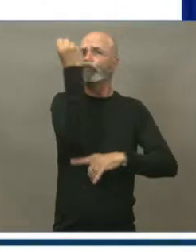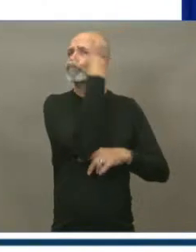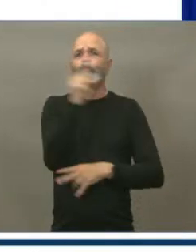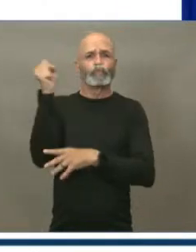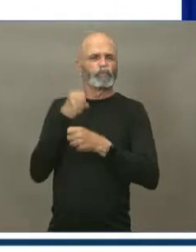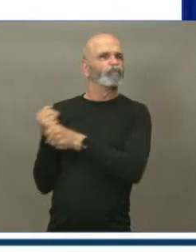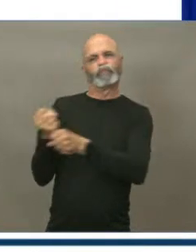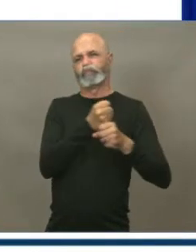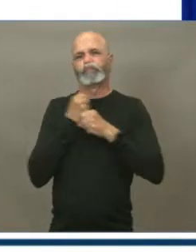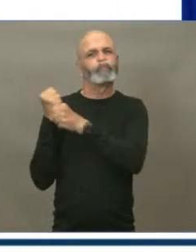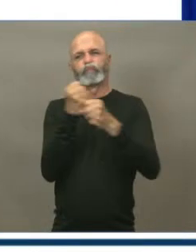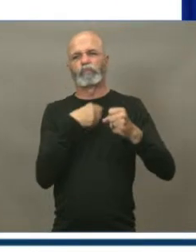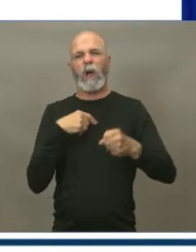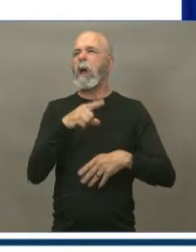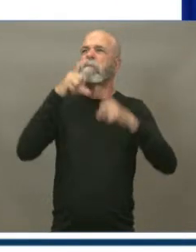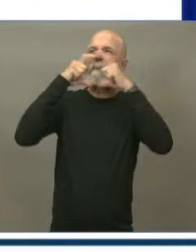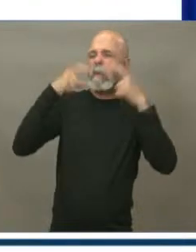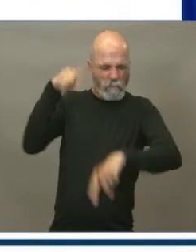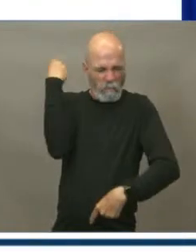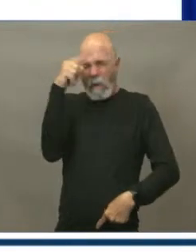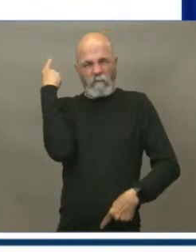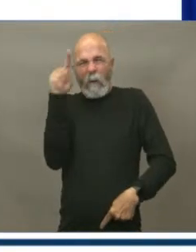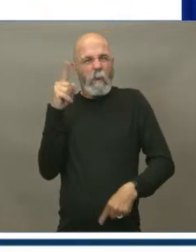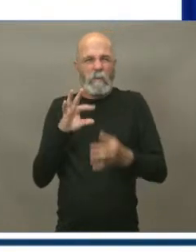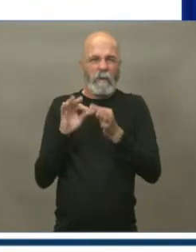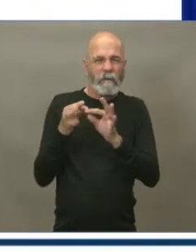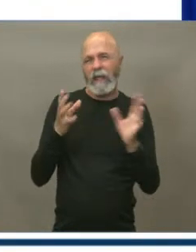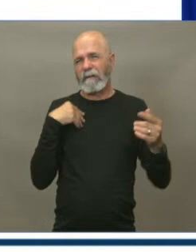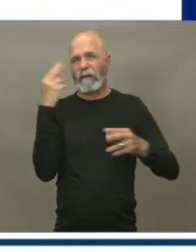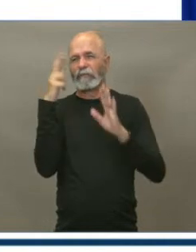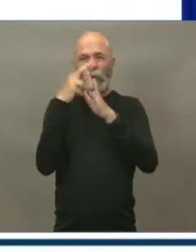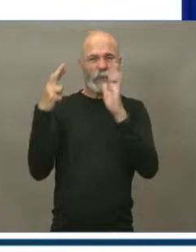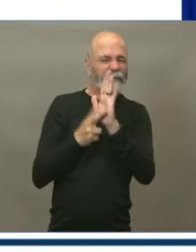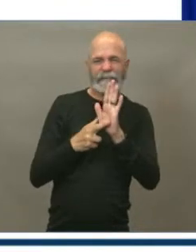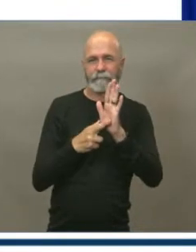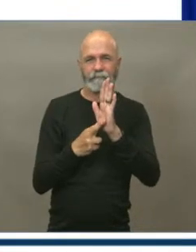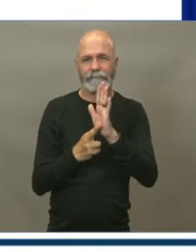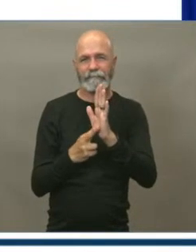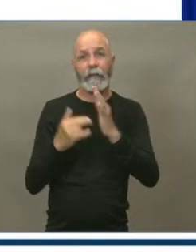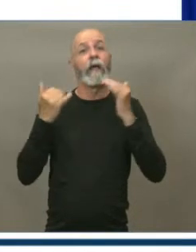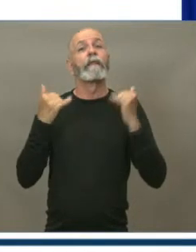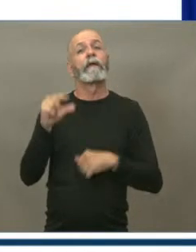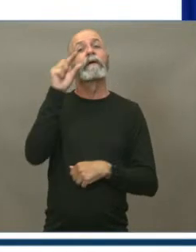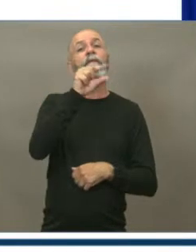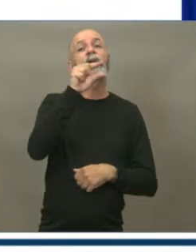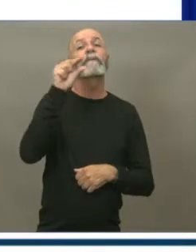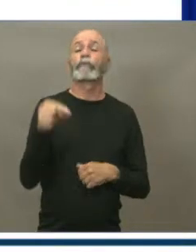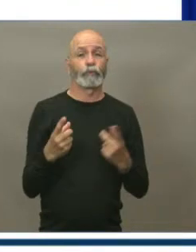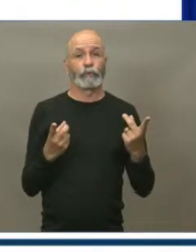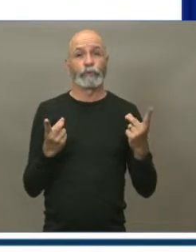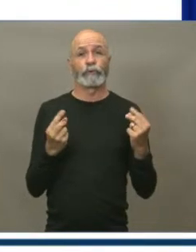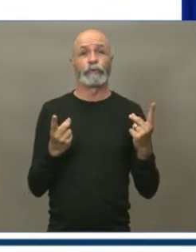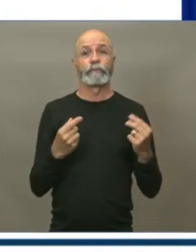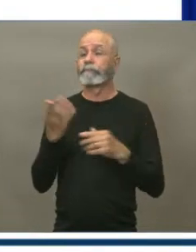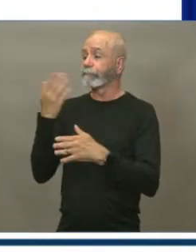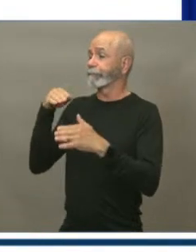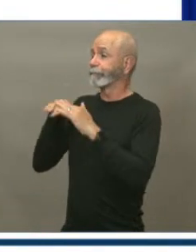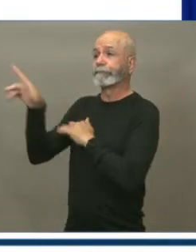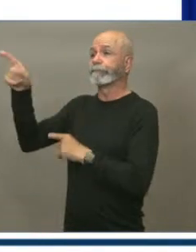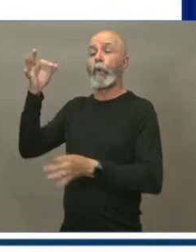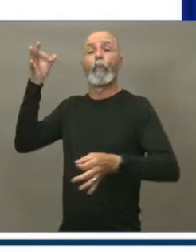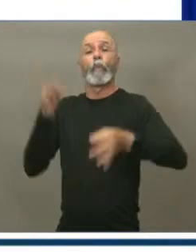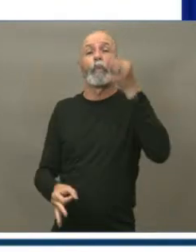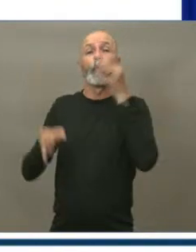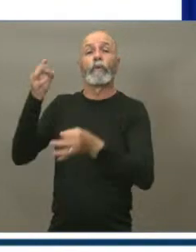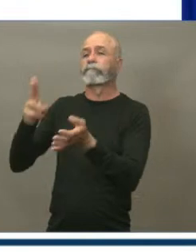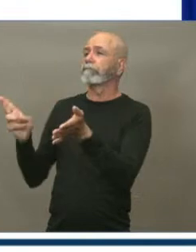a mask or following restrictions. Our government went to court to seek an injunction, and that was granted today, preventing this group and